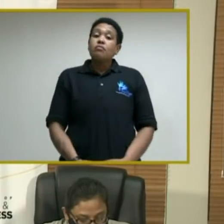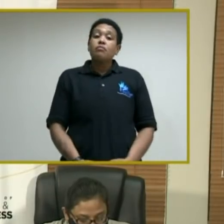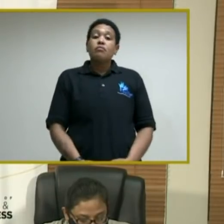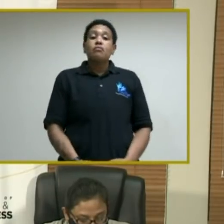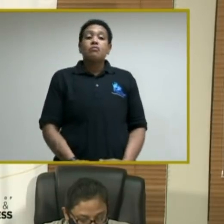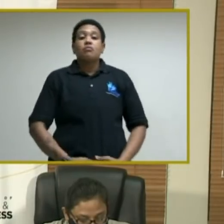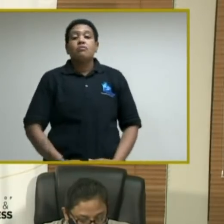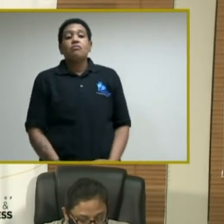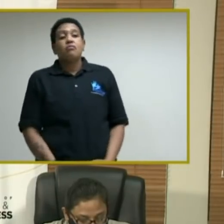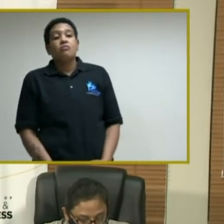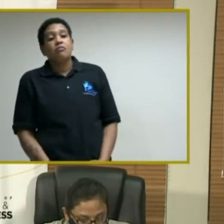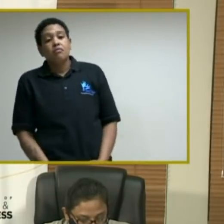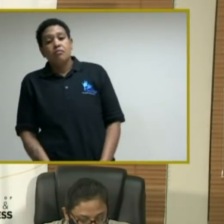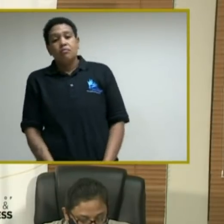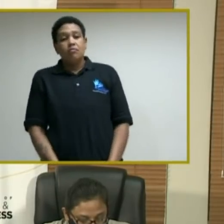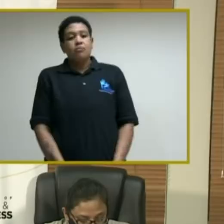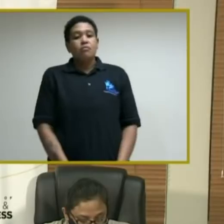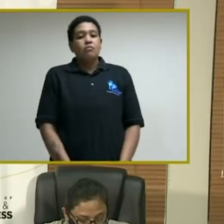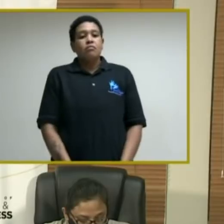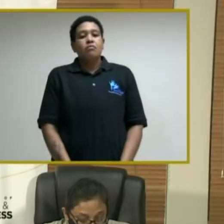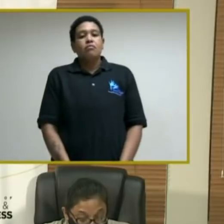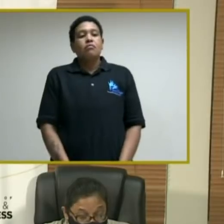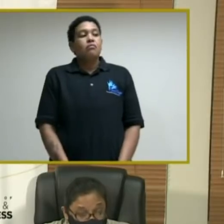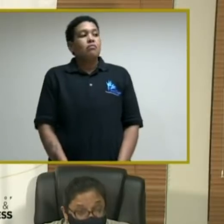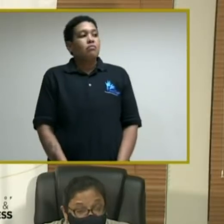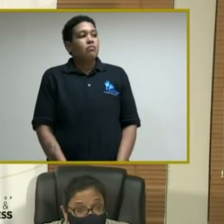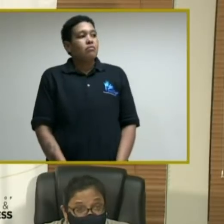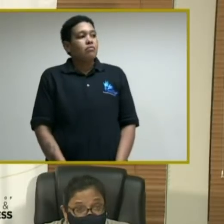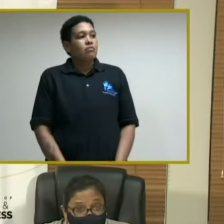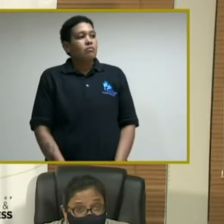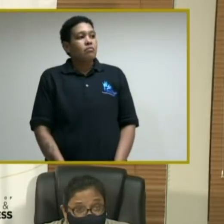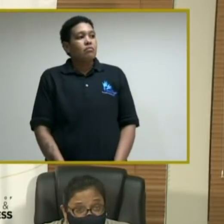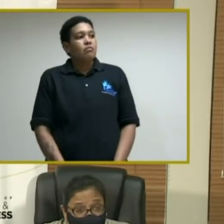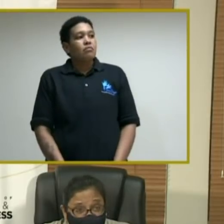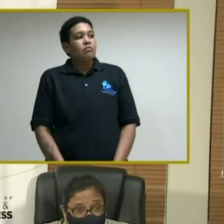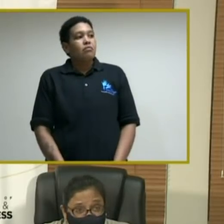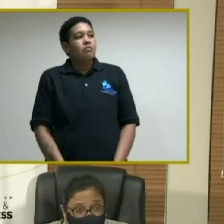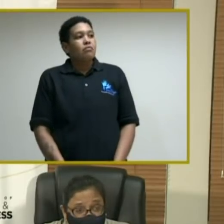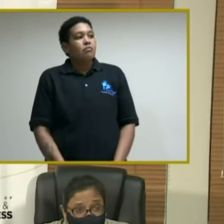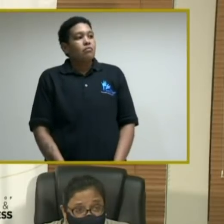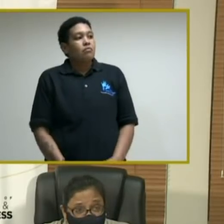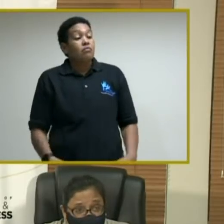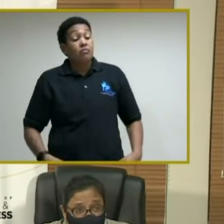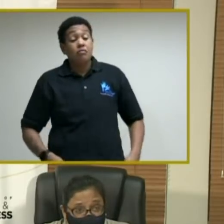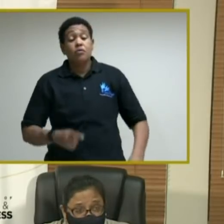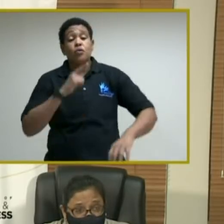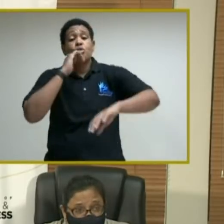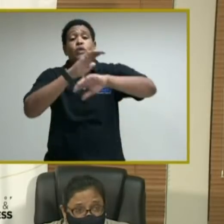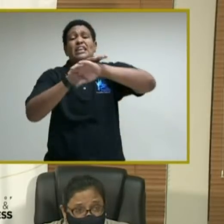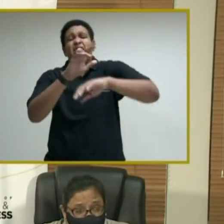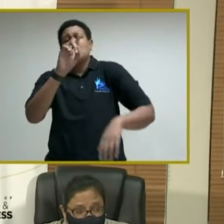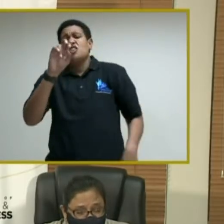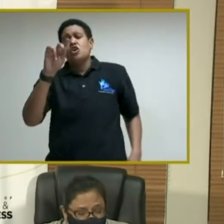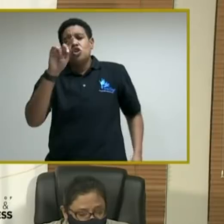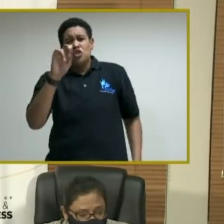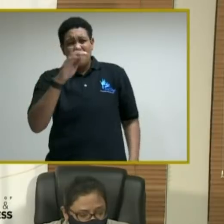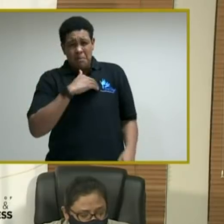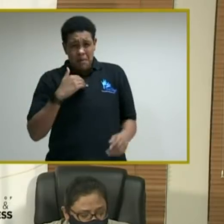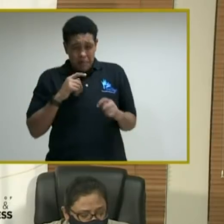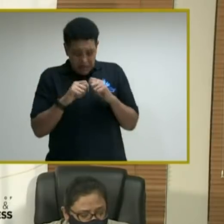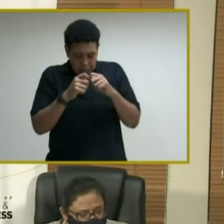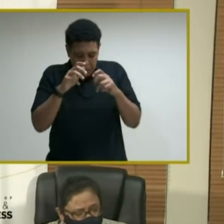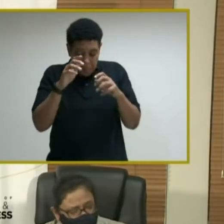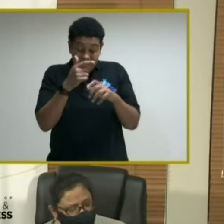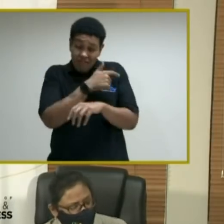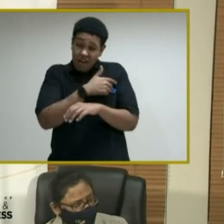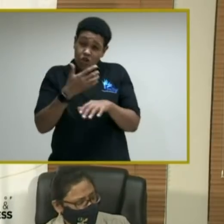Bisasor McKenzie as it relates to the number of vaccinations to date. I want to focus specifically. Do